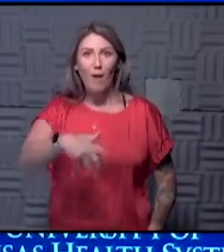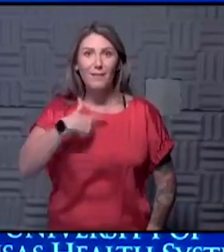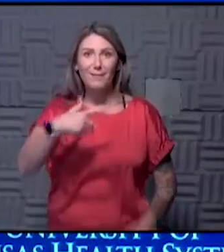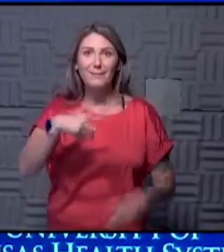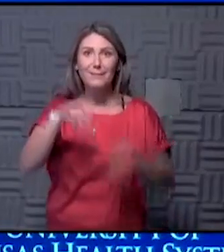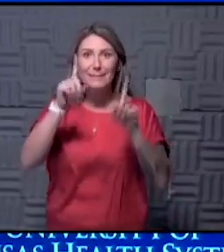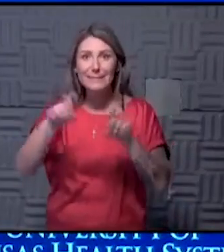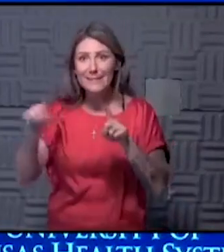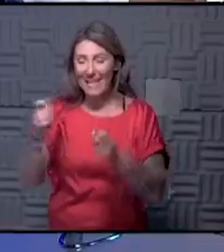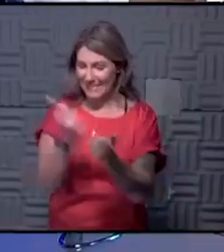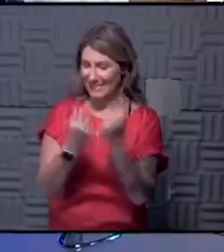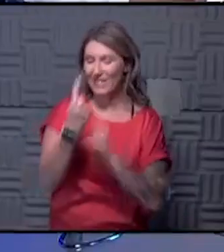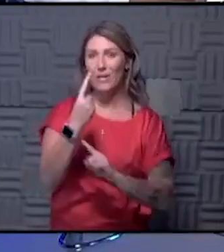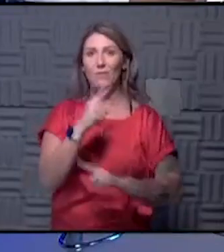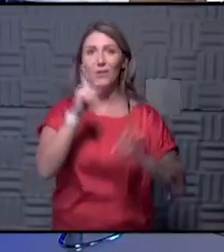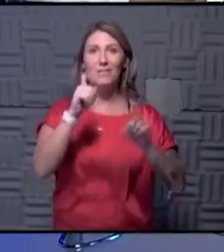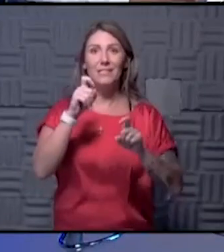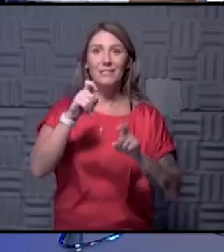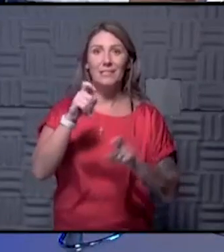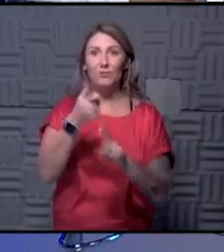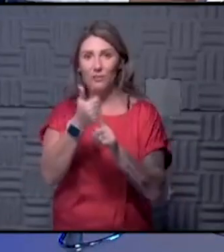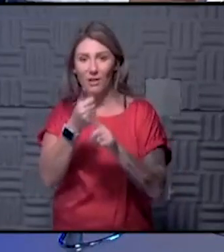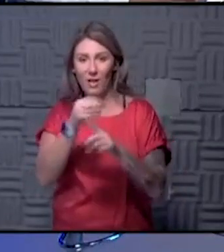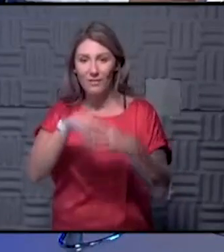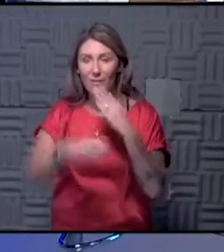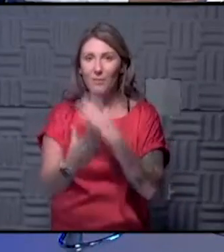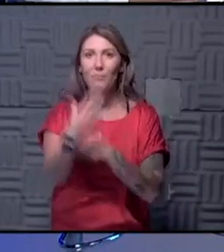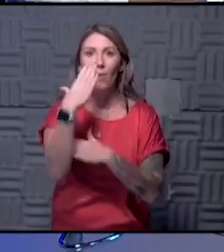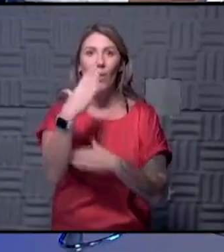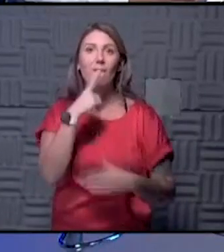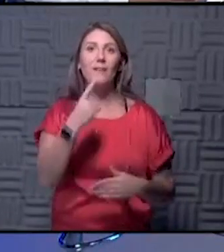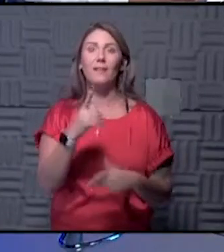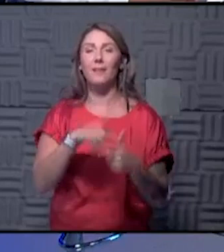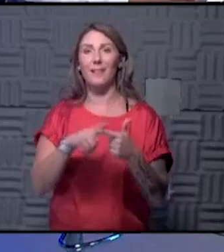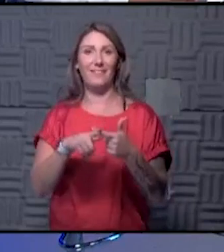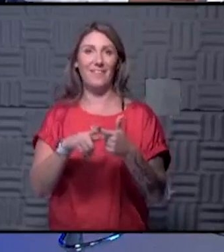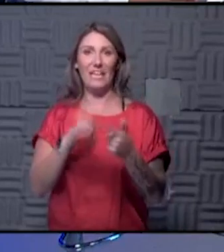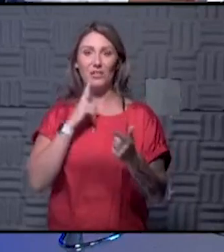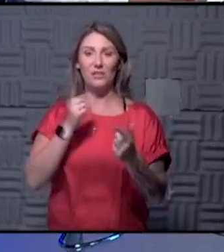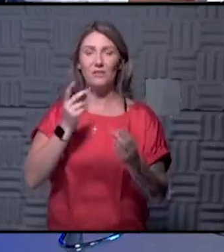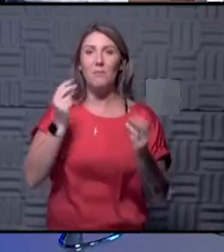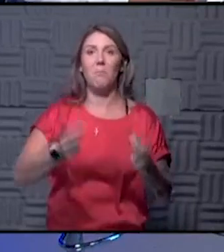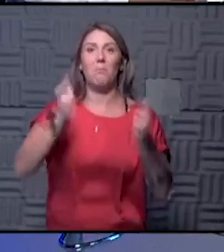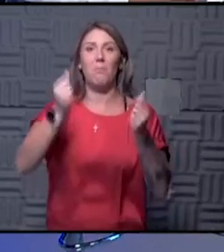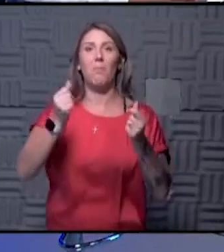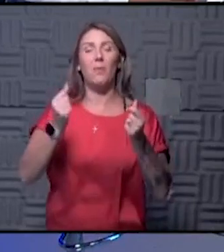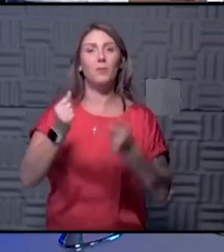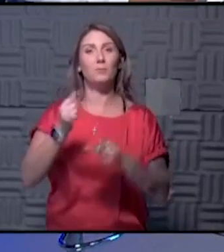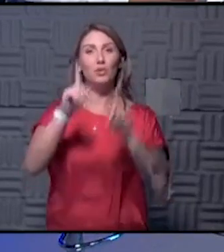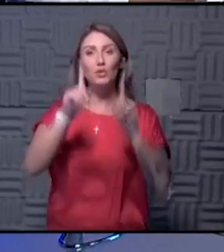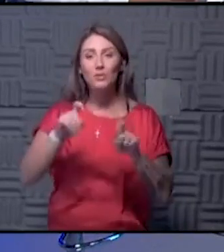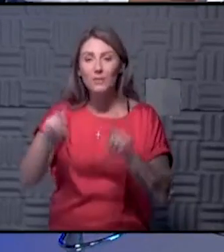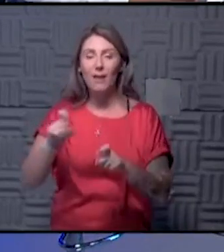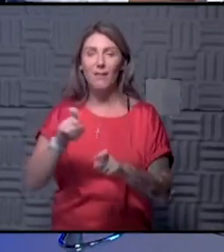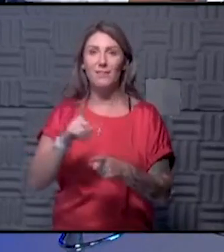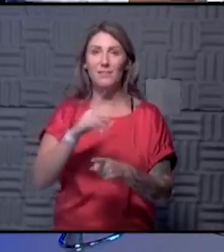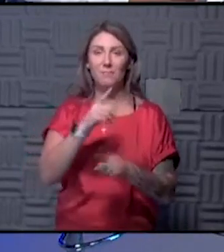Have everybody get and test yourself in the morning. That would be the ideal thing, right? That everybody could do a spot check and before you come into work or to school or